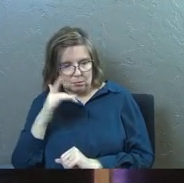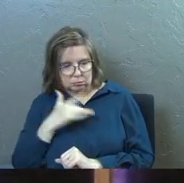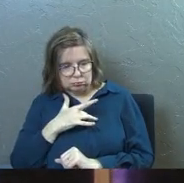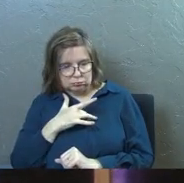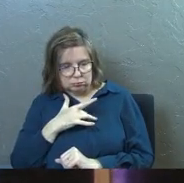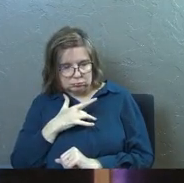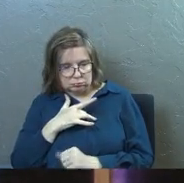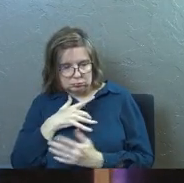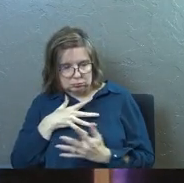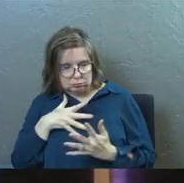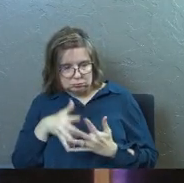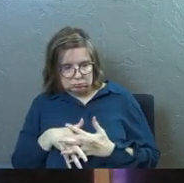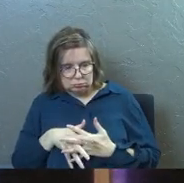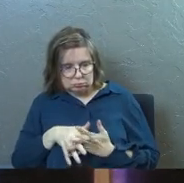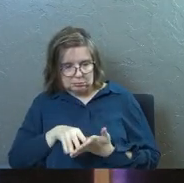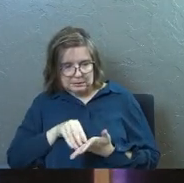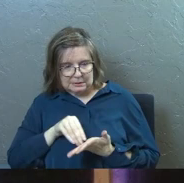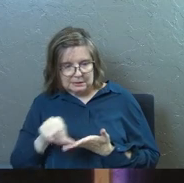him.